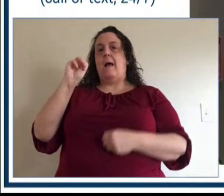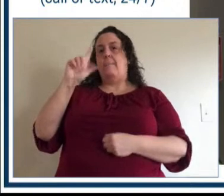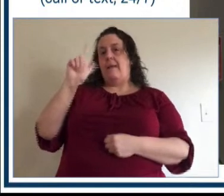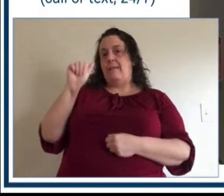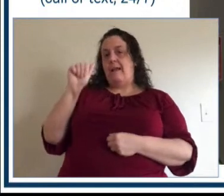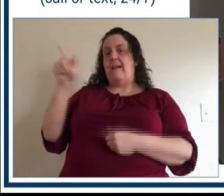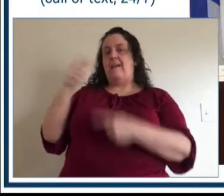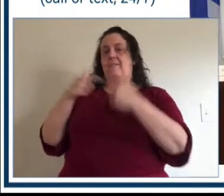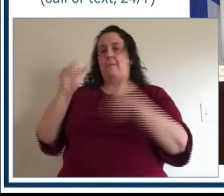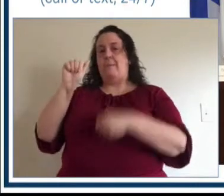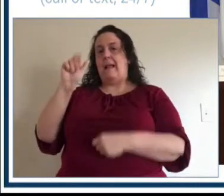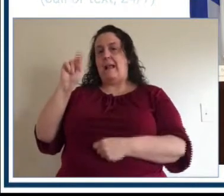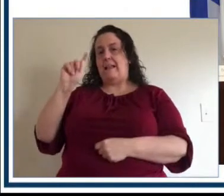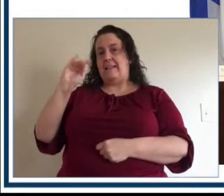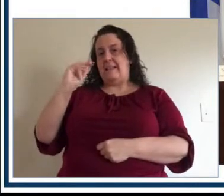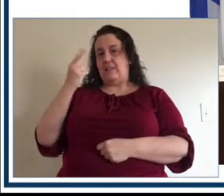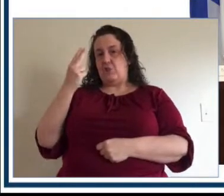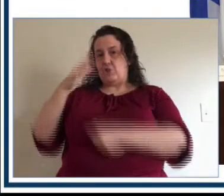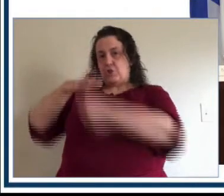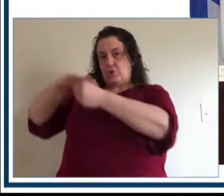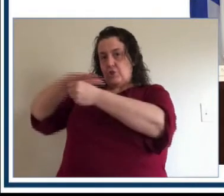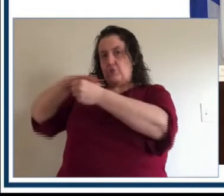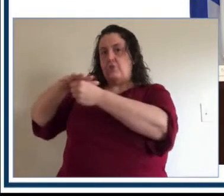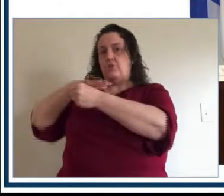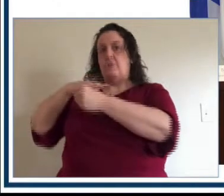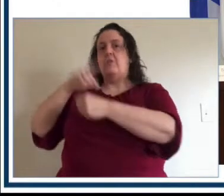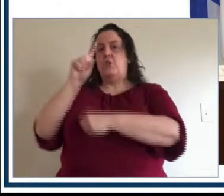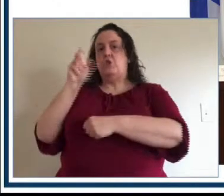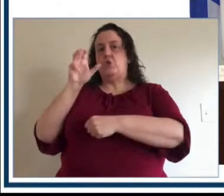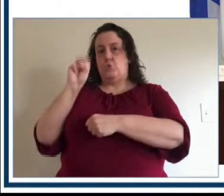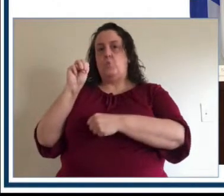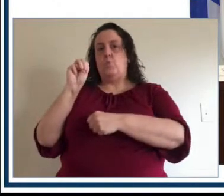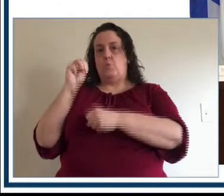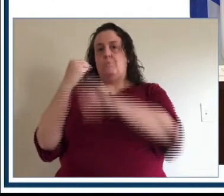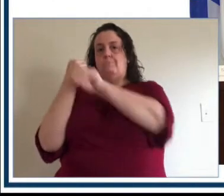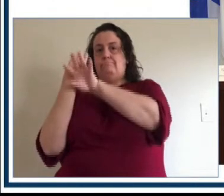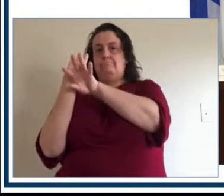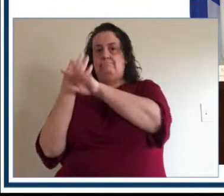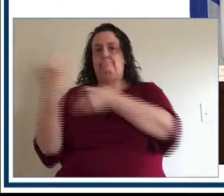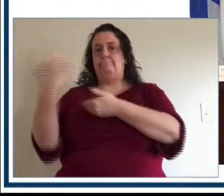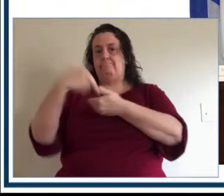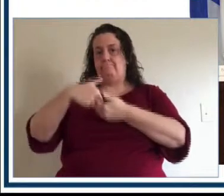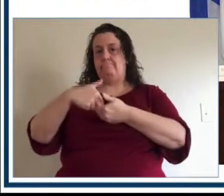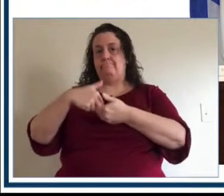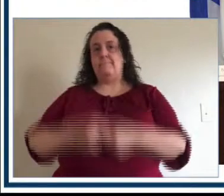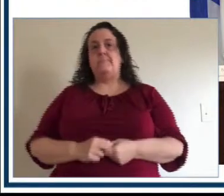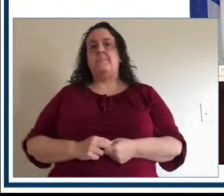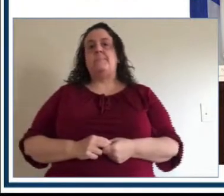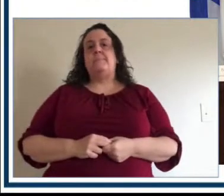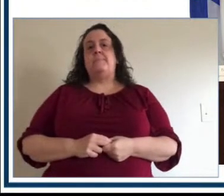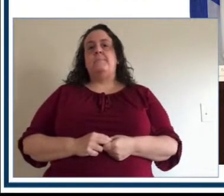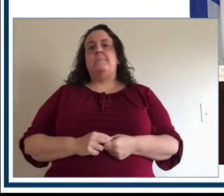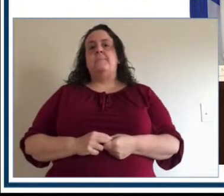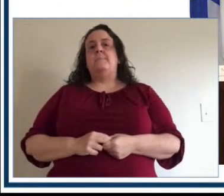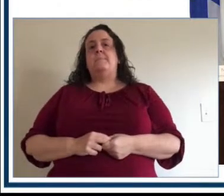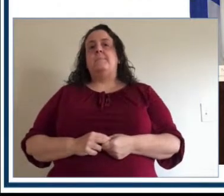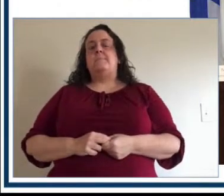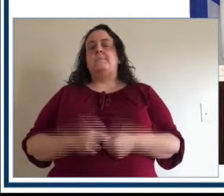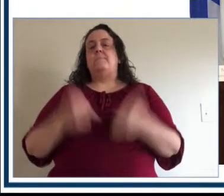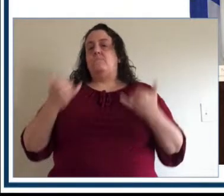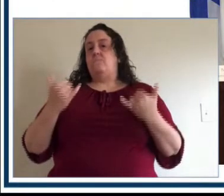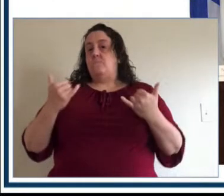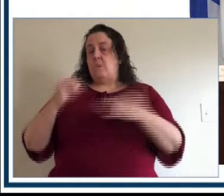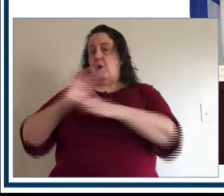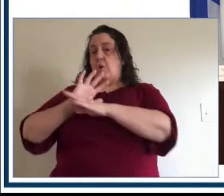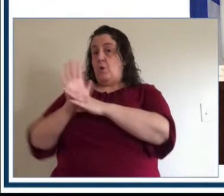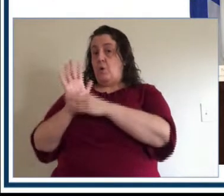Go ahead, Premier. Great, thank you. Good afternoon, everyone. Unfortunately, the COVID situation in the province is changing